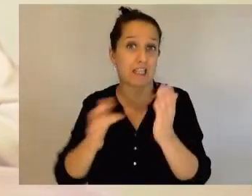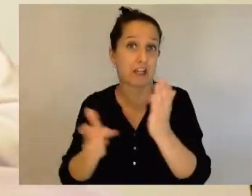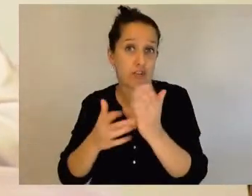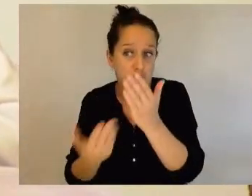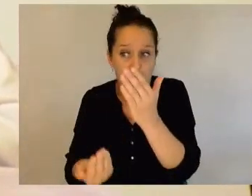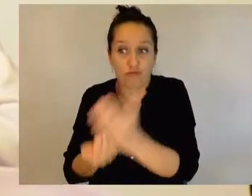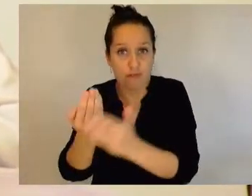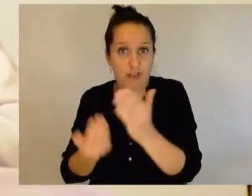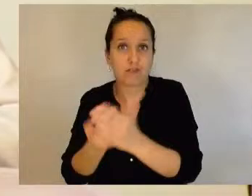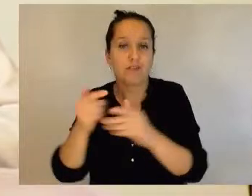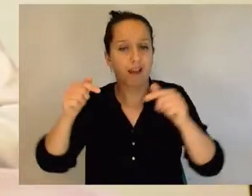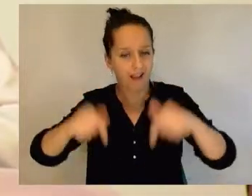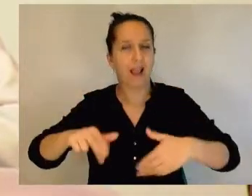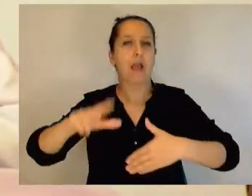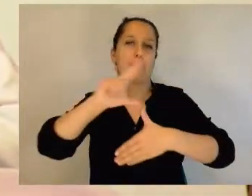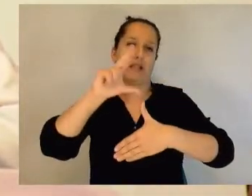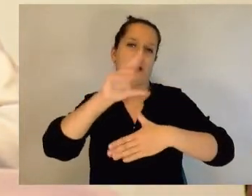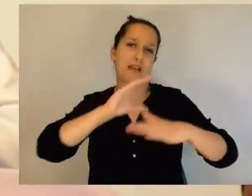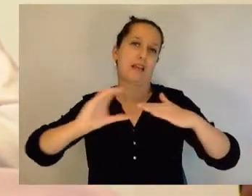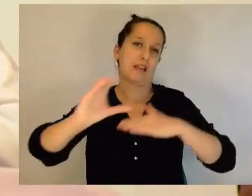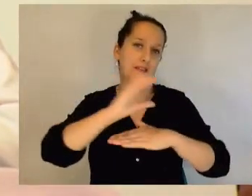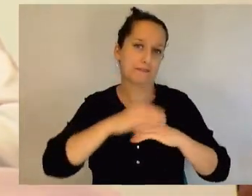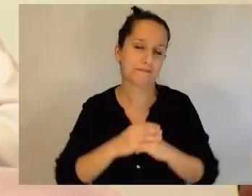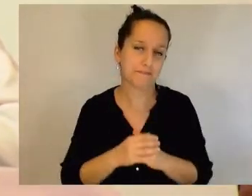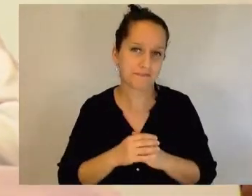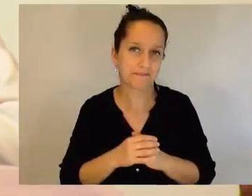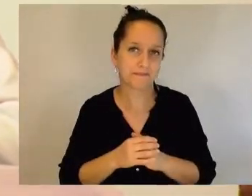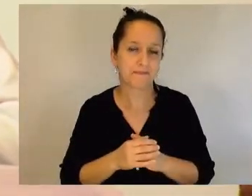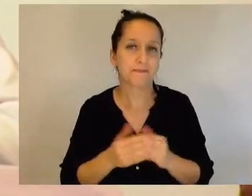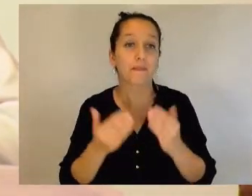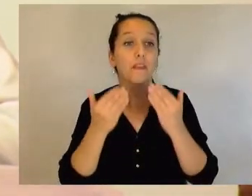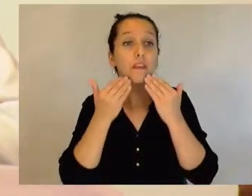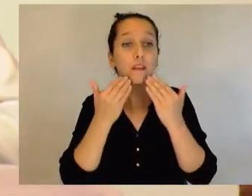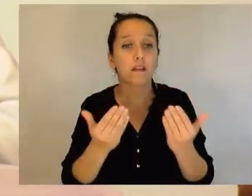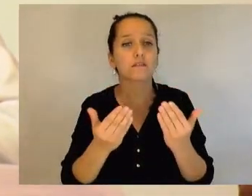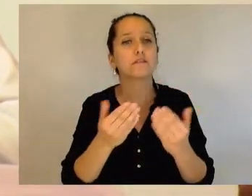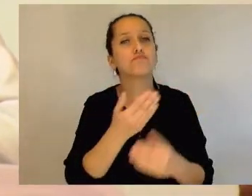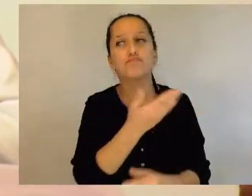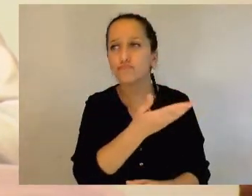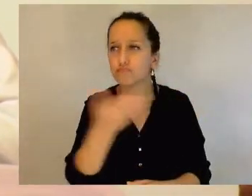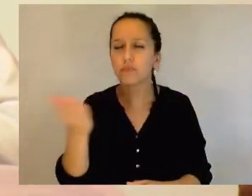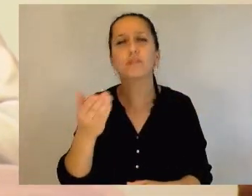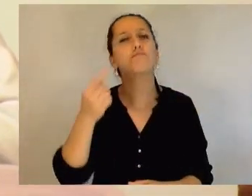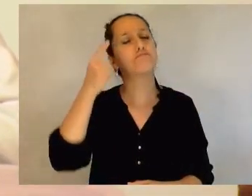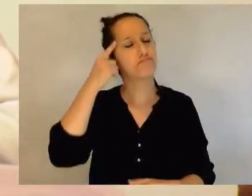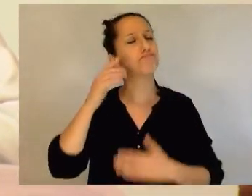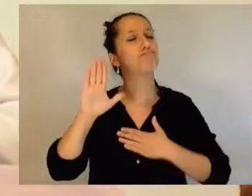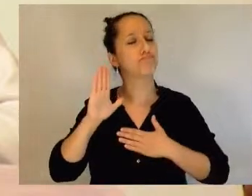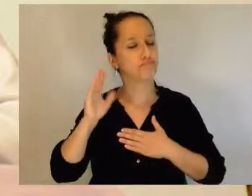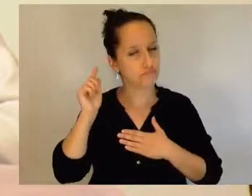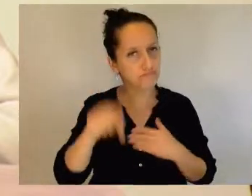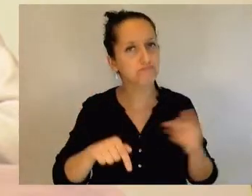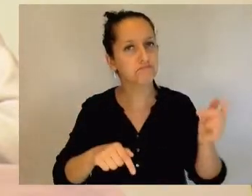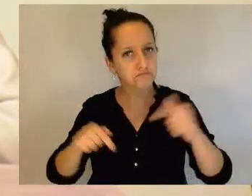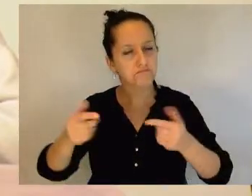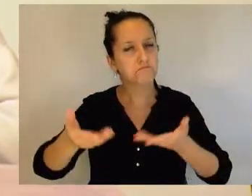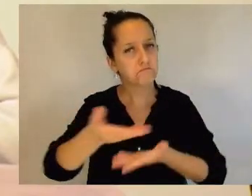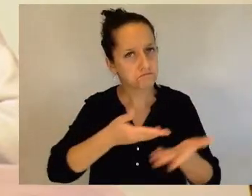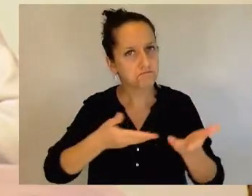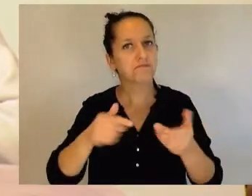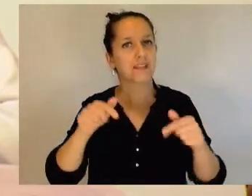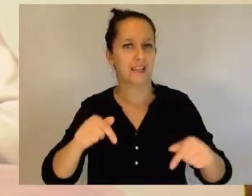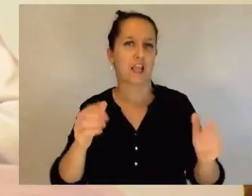and innovation in our Latin America and Caribbean. Thanks to your commitment during this